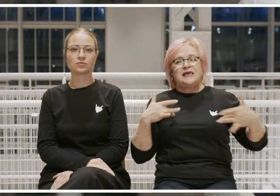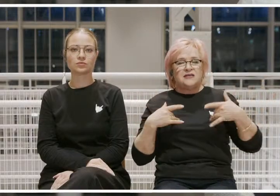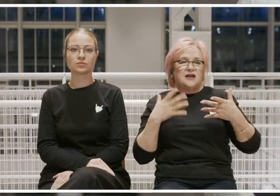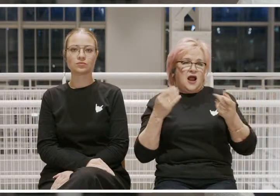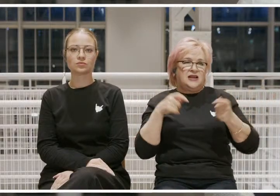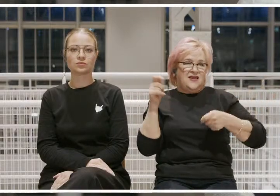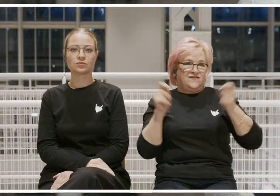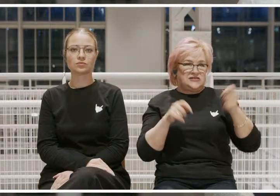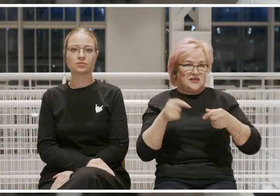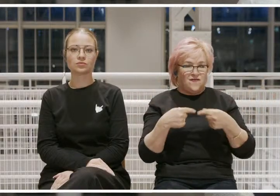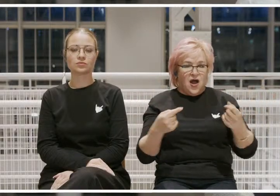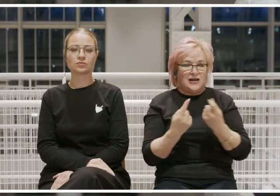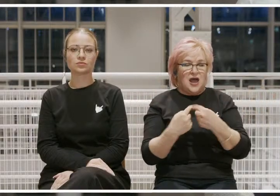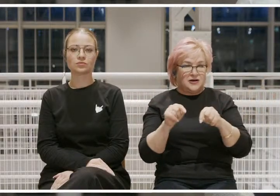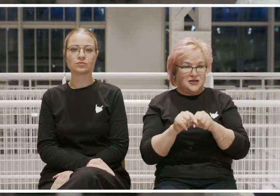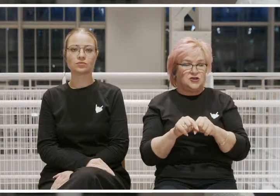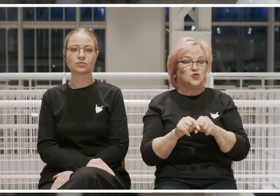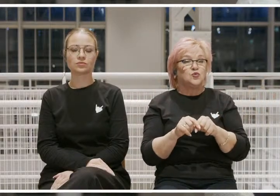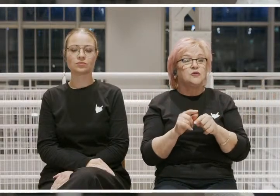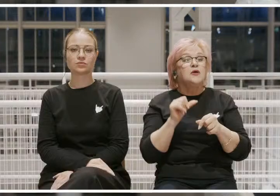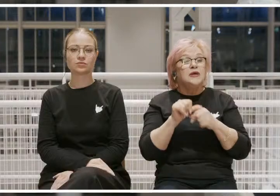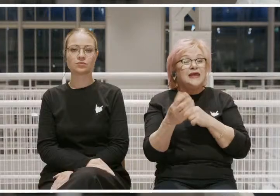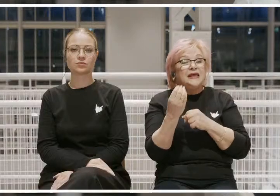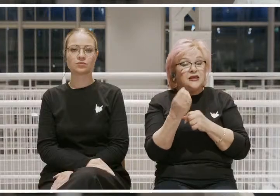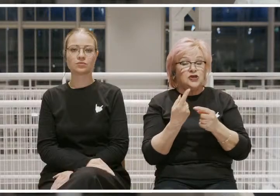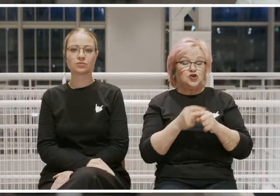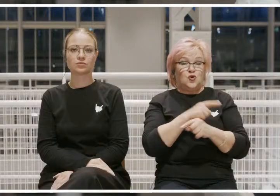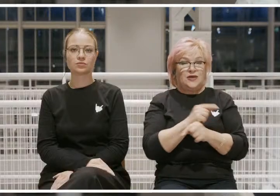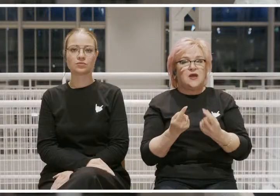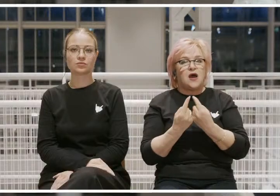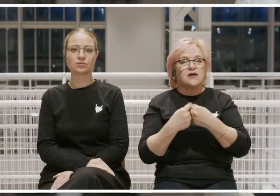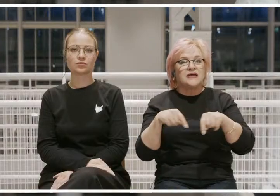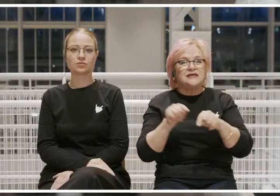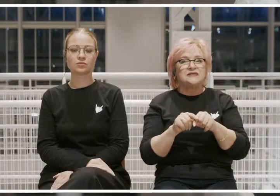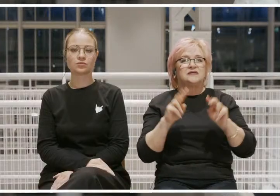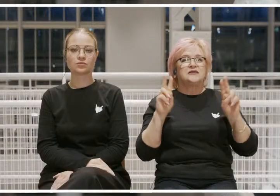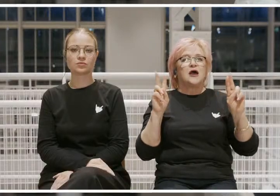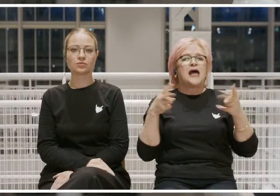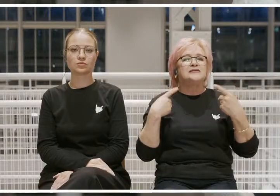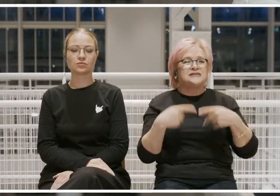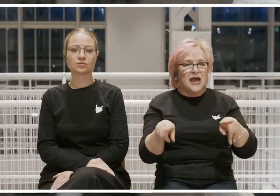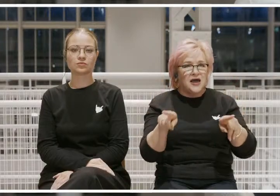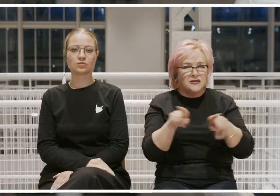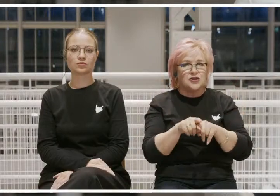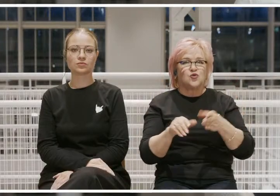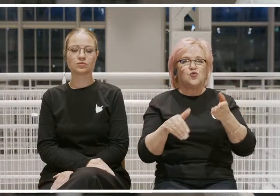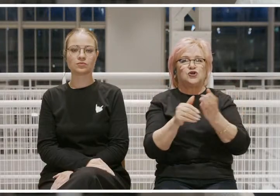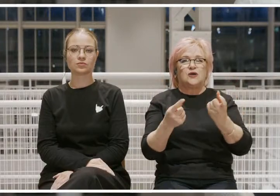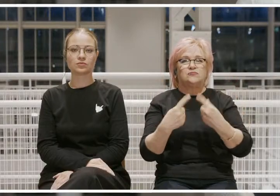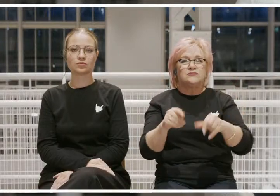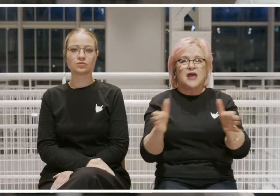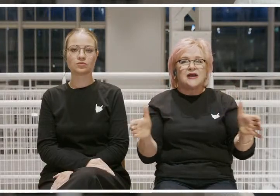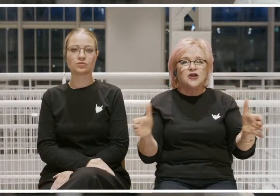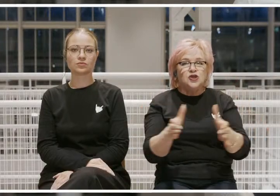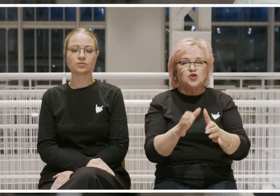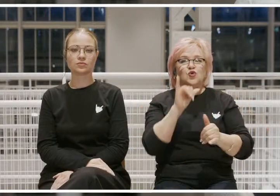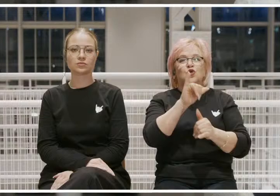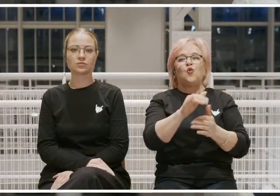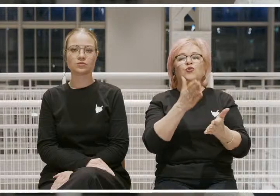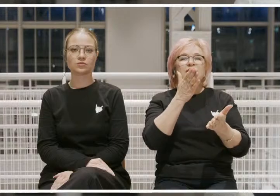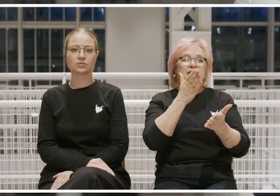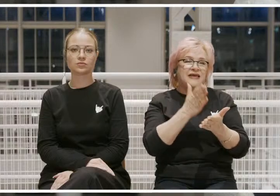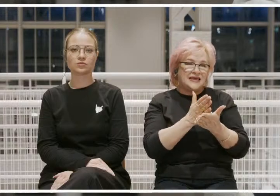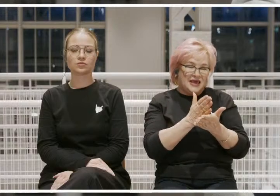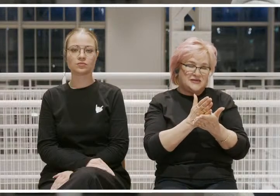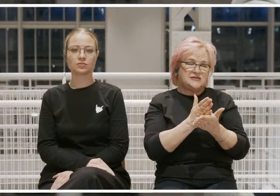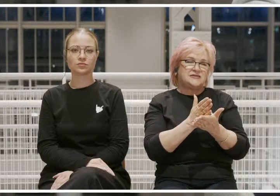And it also hosts concerts at its performance hall at Salon İKSV in the office building